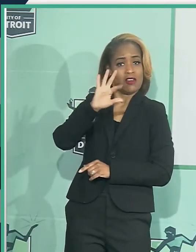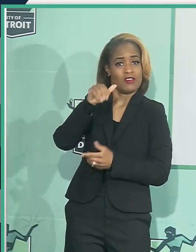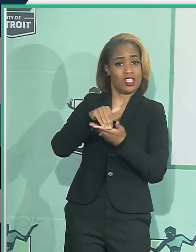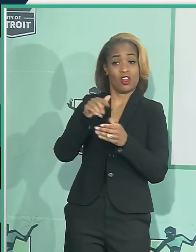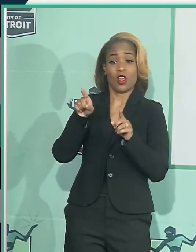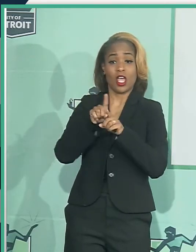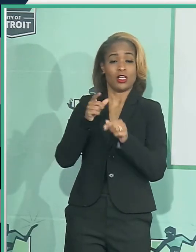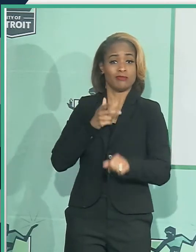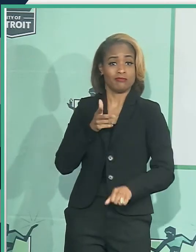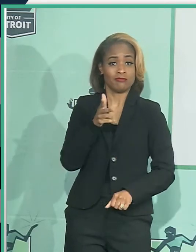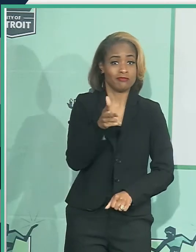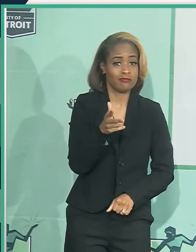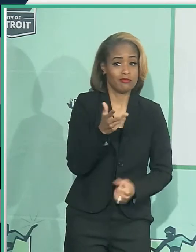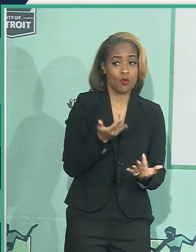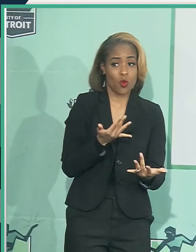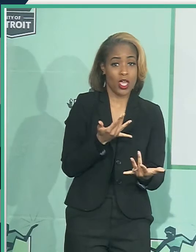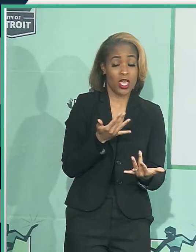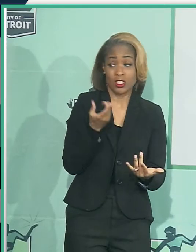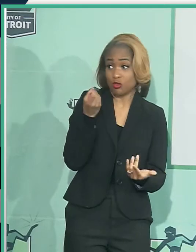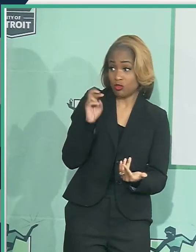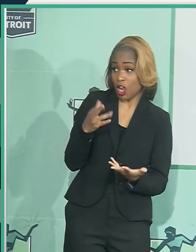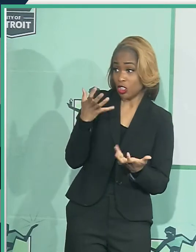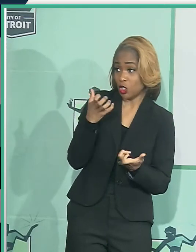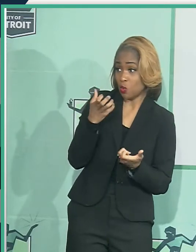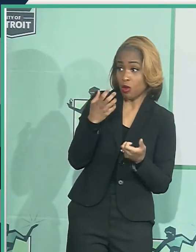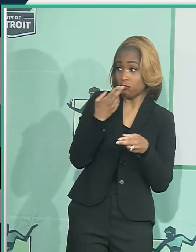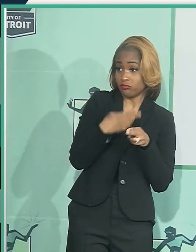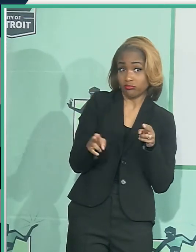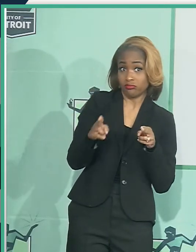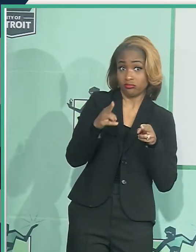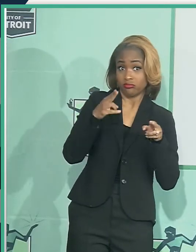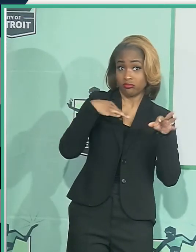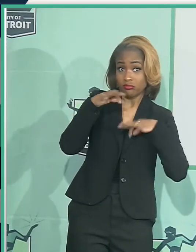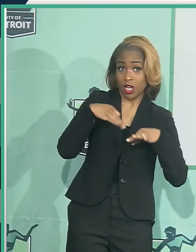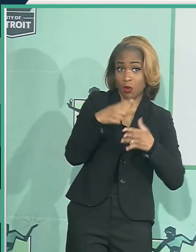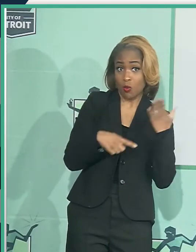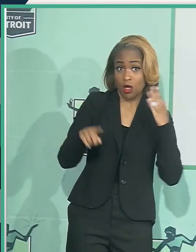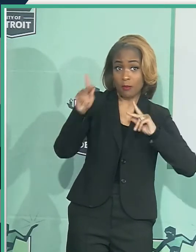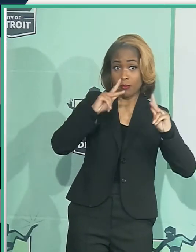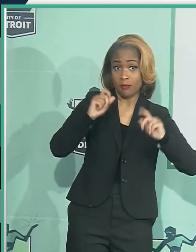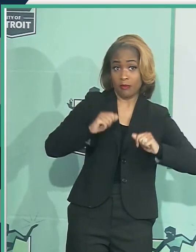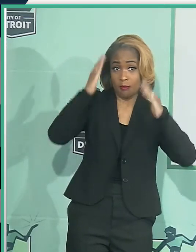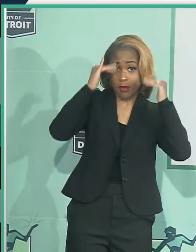you're waiting. And Doctor, you want to take a minute to talk to people about what they can expect?